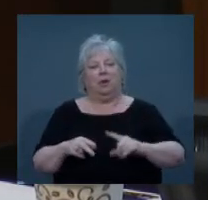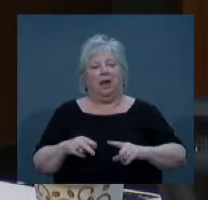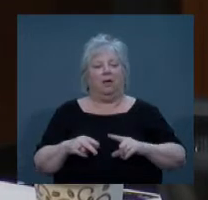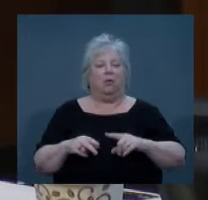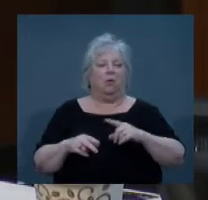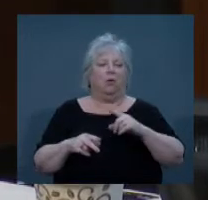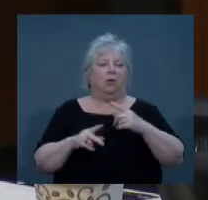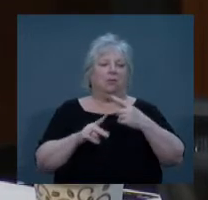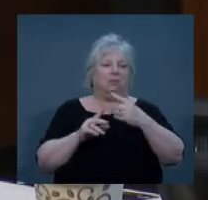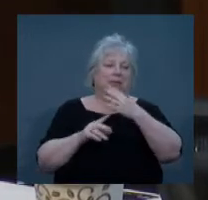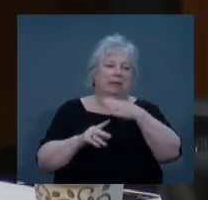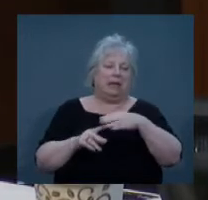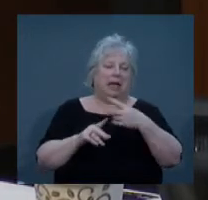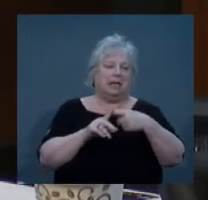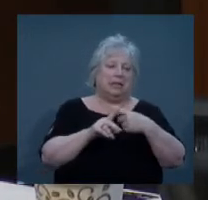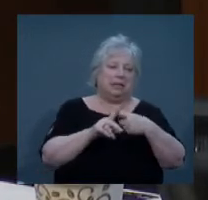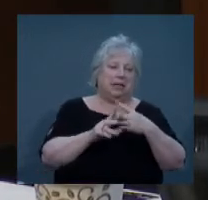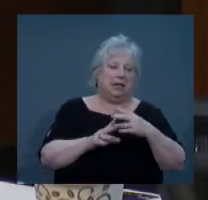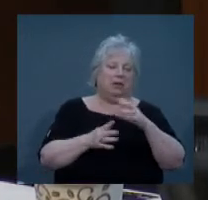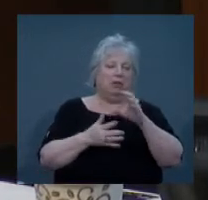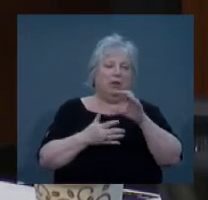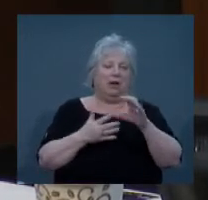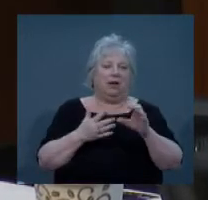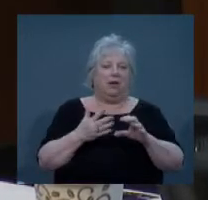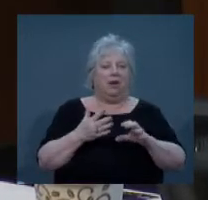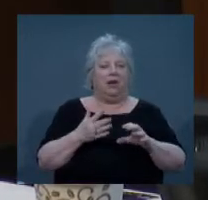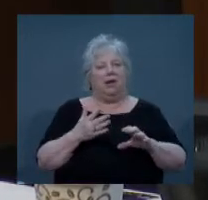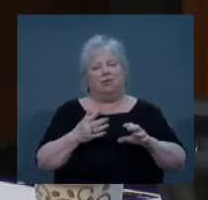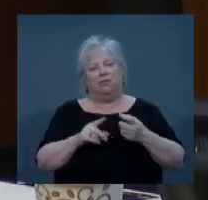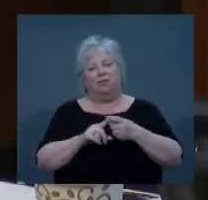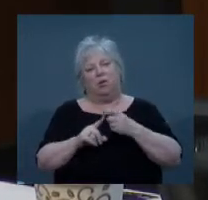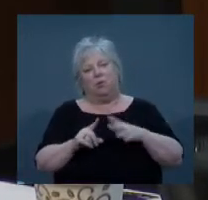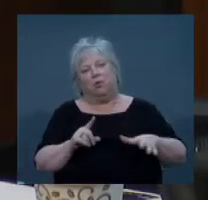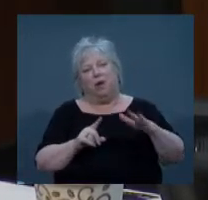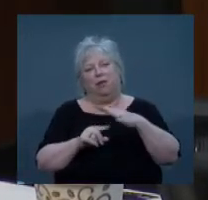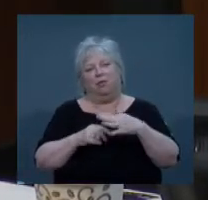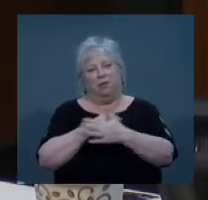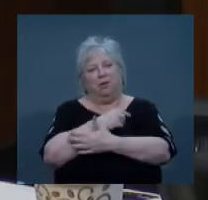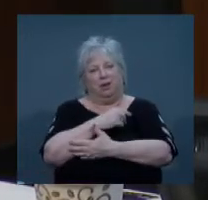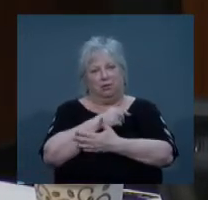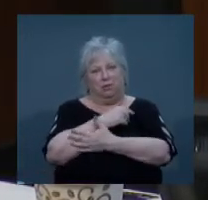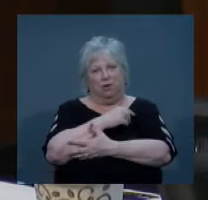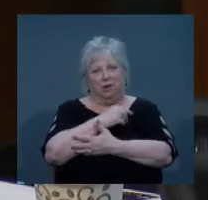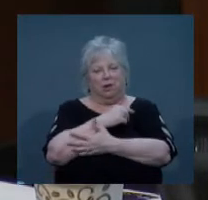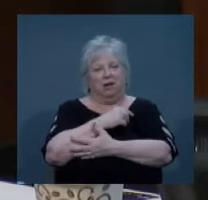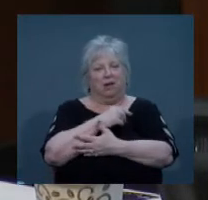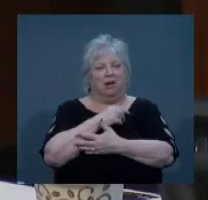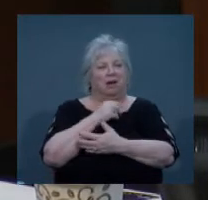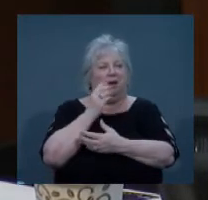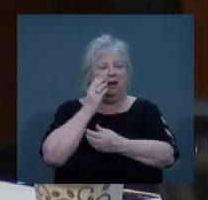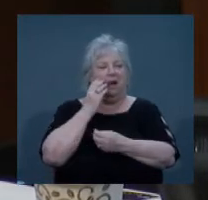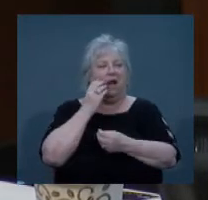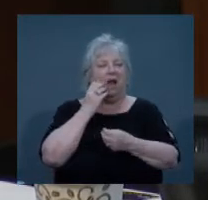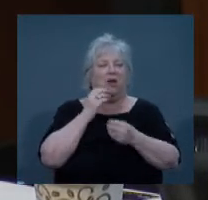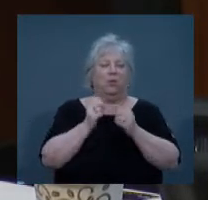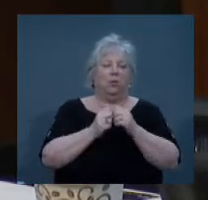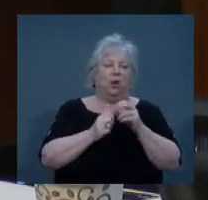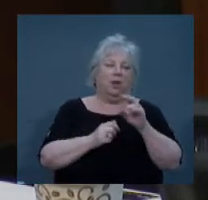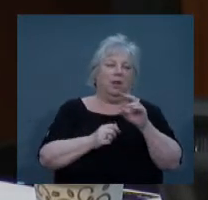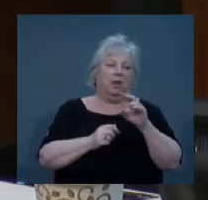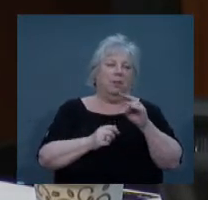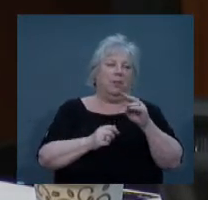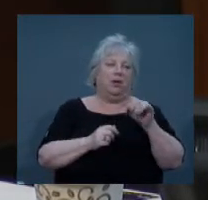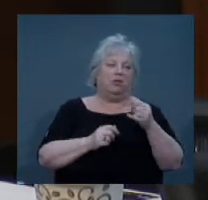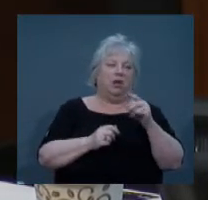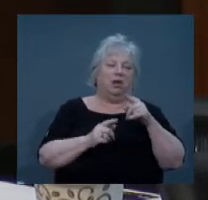I would say, criteria in the country. And dovetailing BJ's point, in